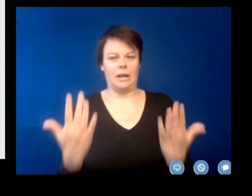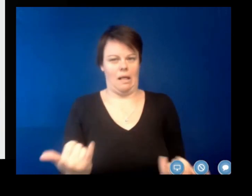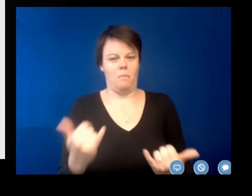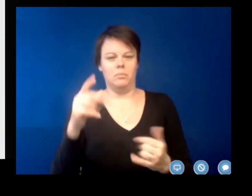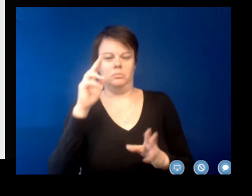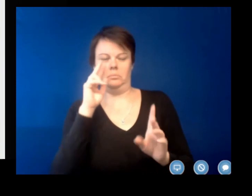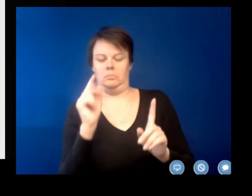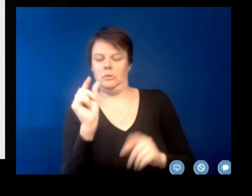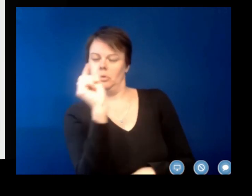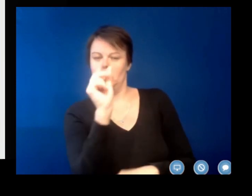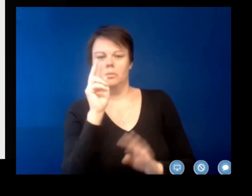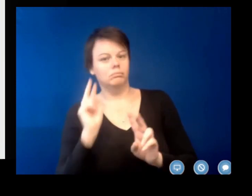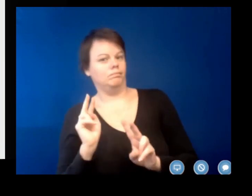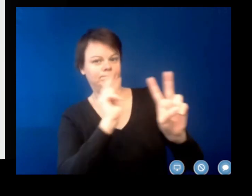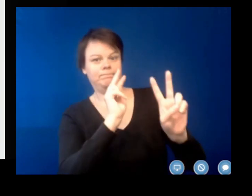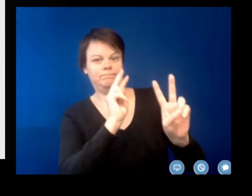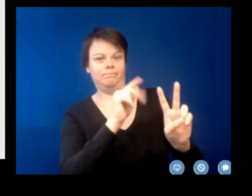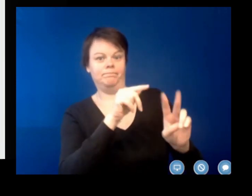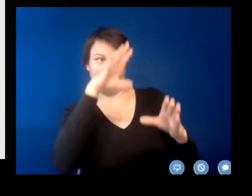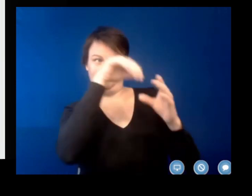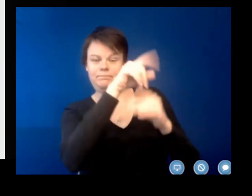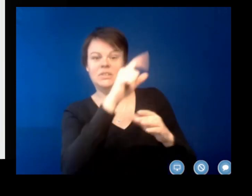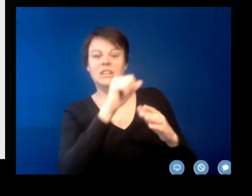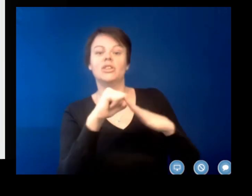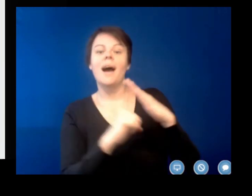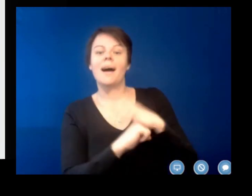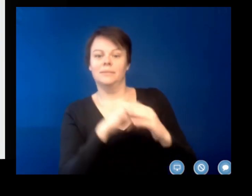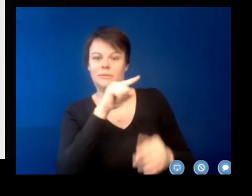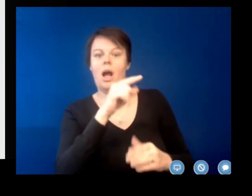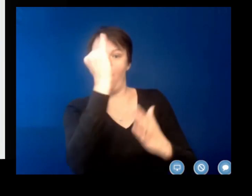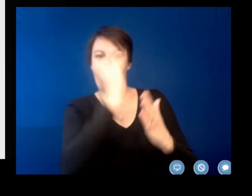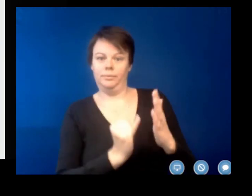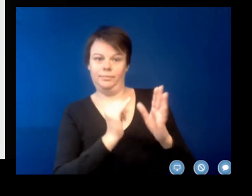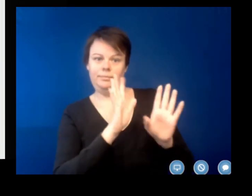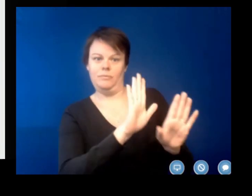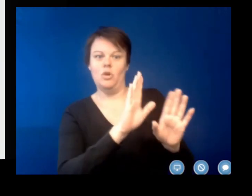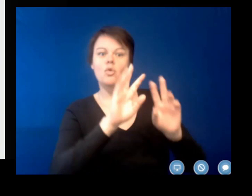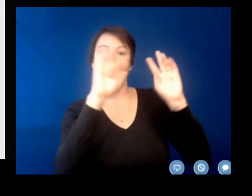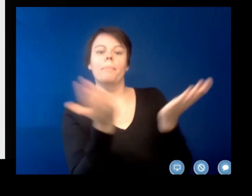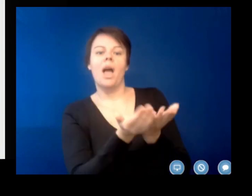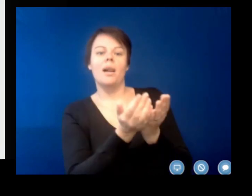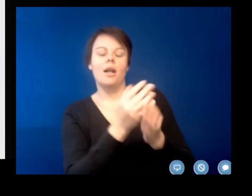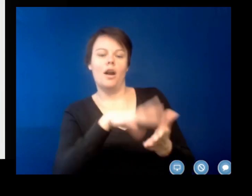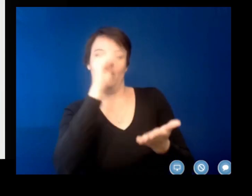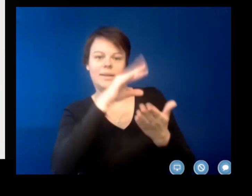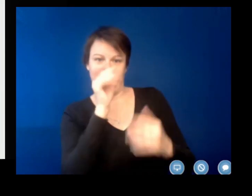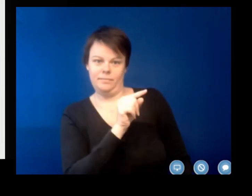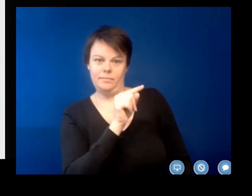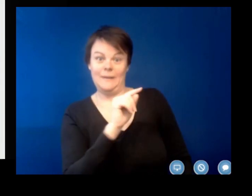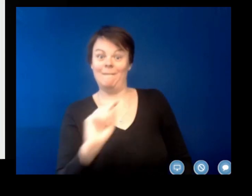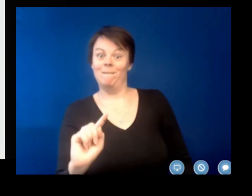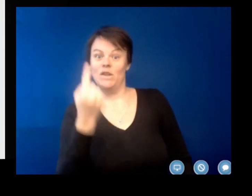Asbrand, Nygaard, Wegimond, Langvoitasik, Born, Letomäki, Tarotzi, Grobauer, and a lot of other persons.